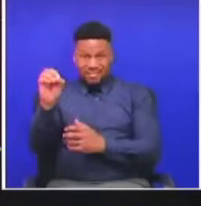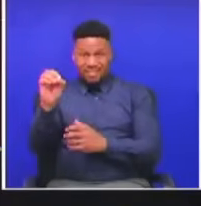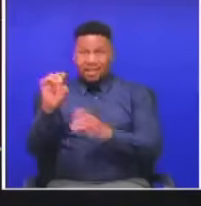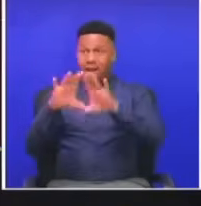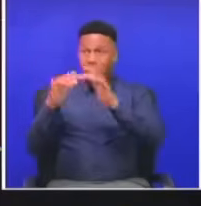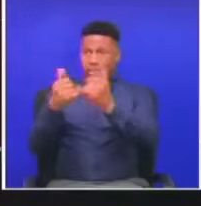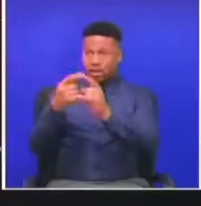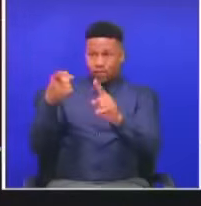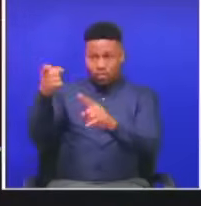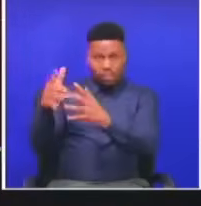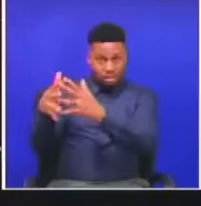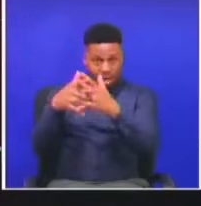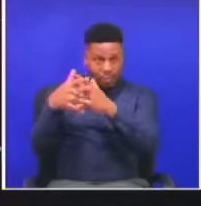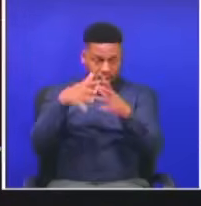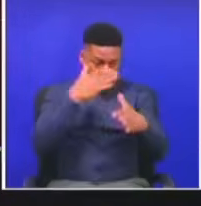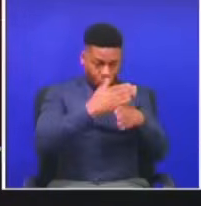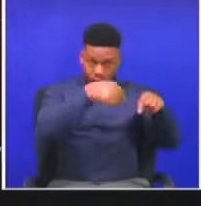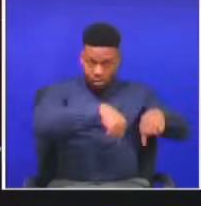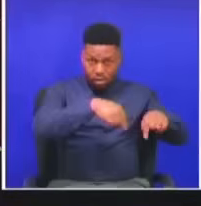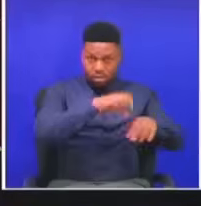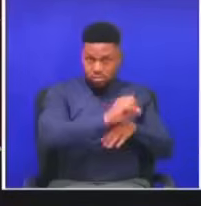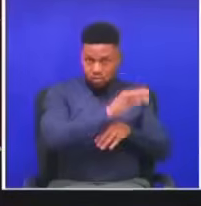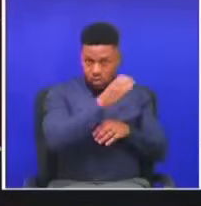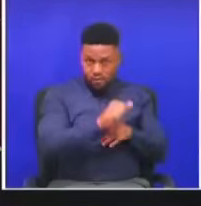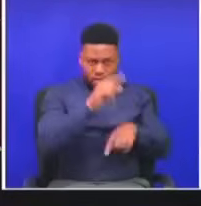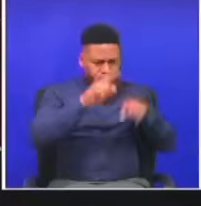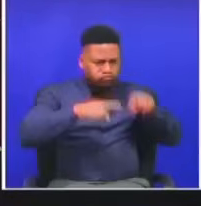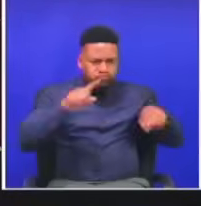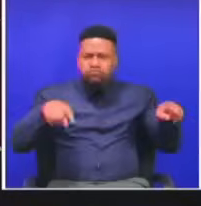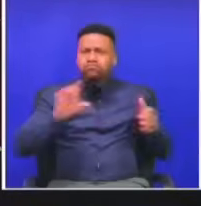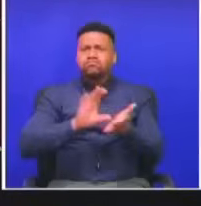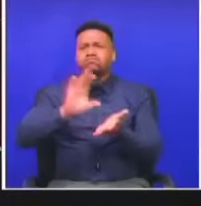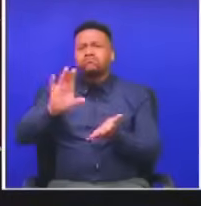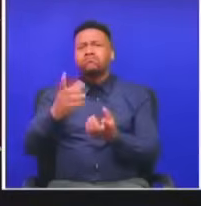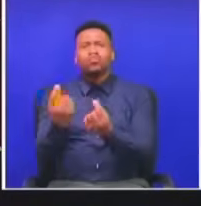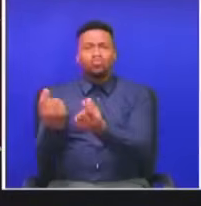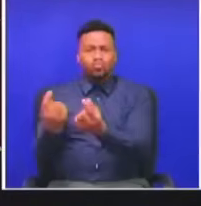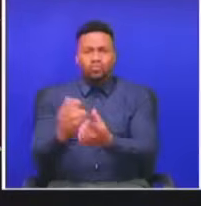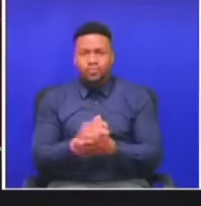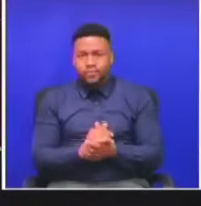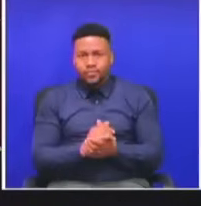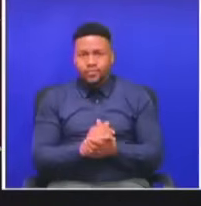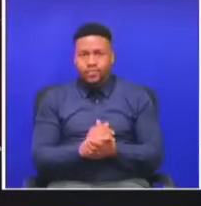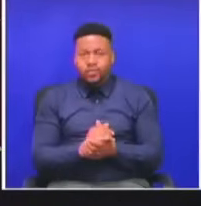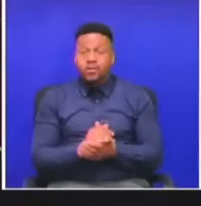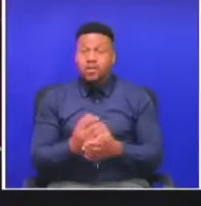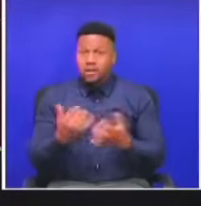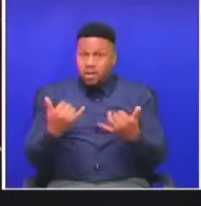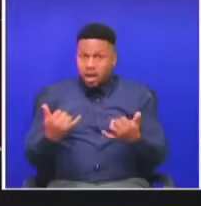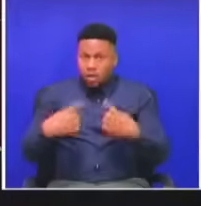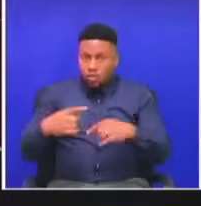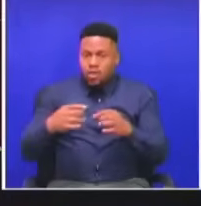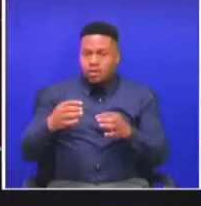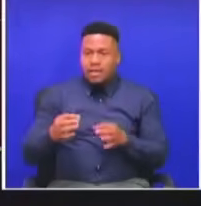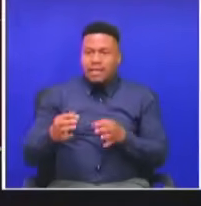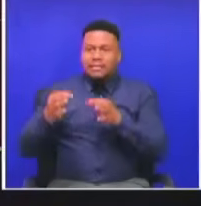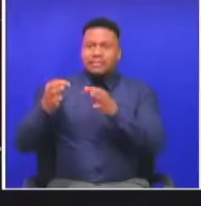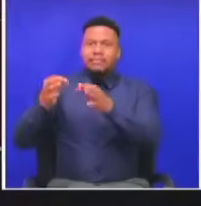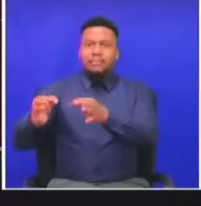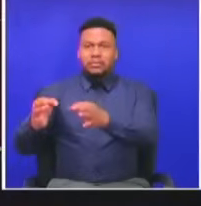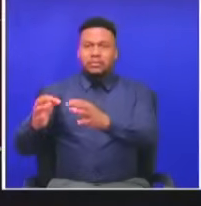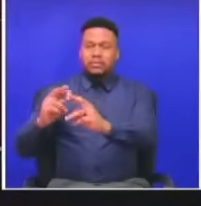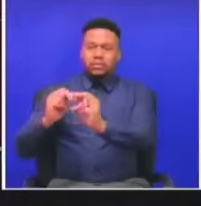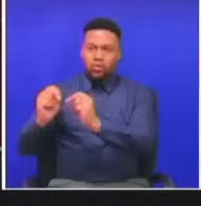Africa through various investments. To advance our negotiation position, our